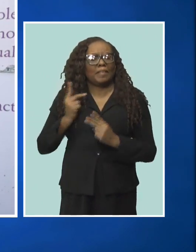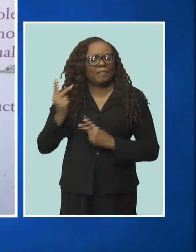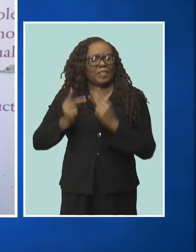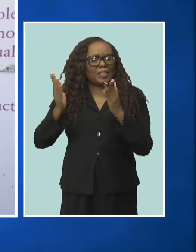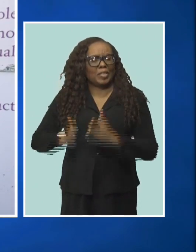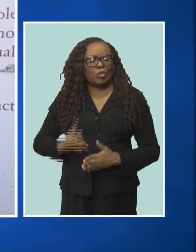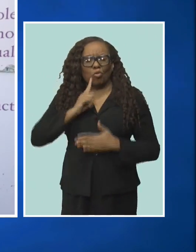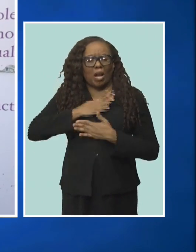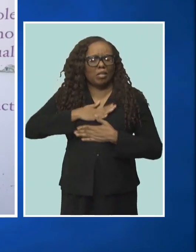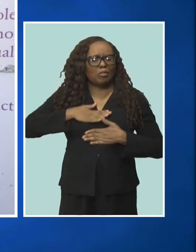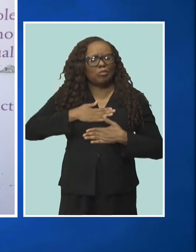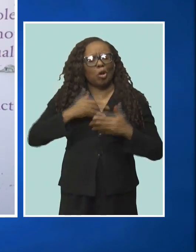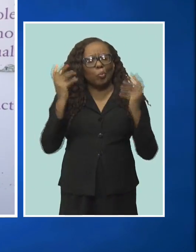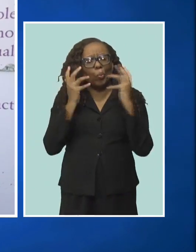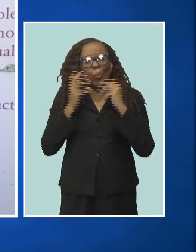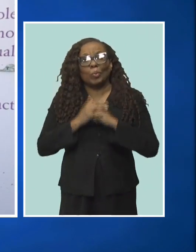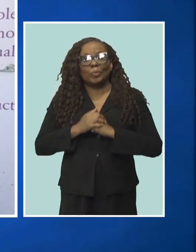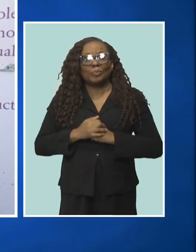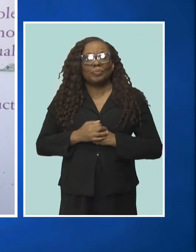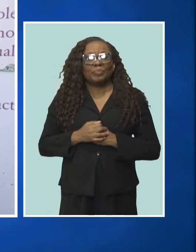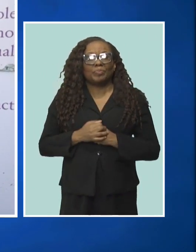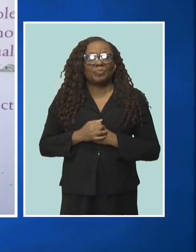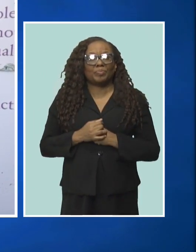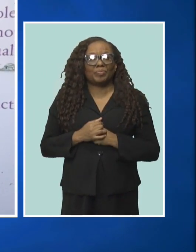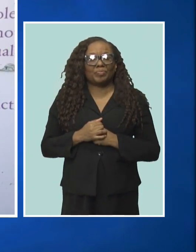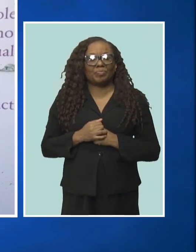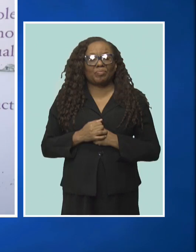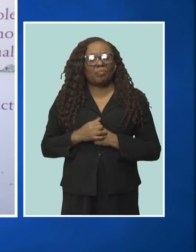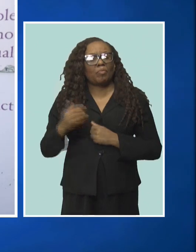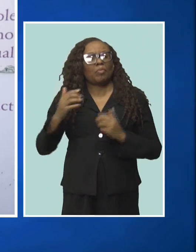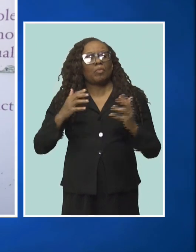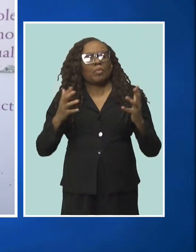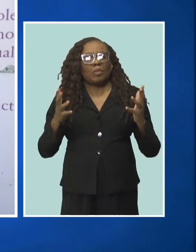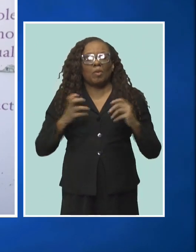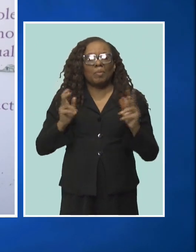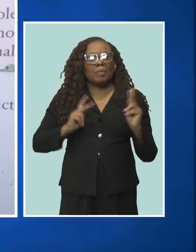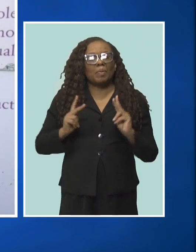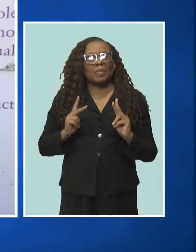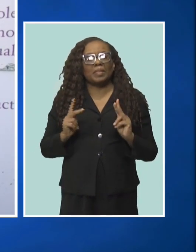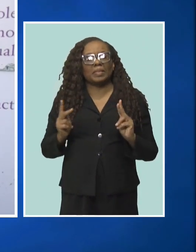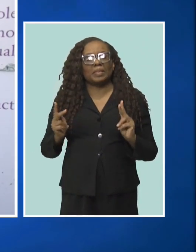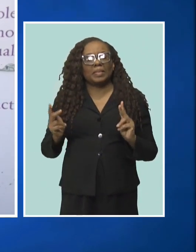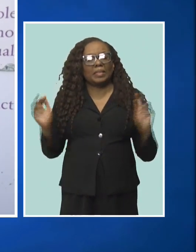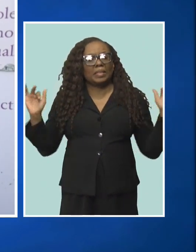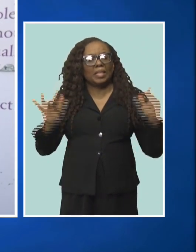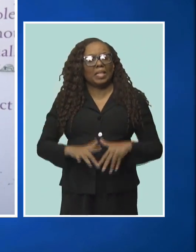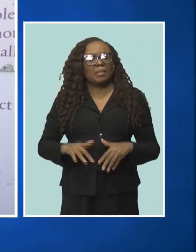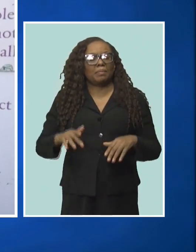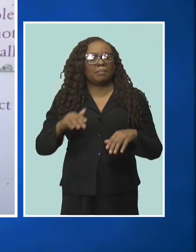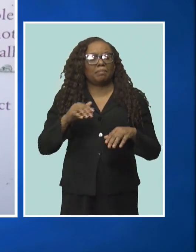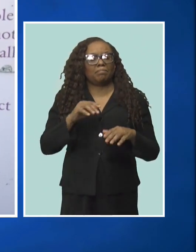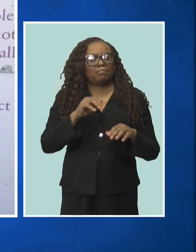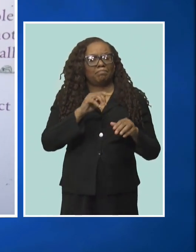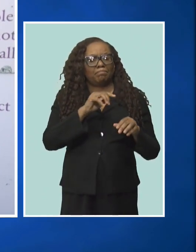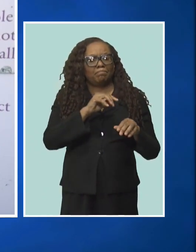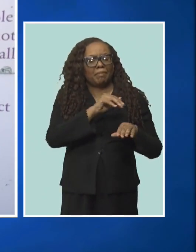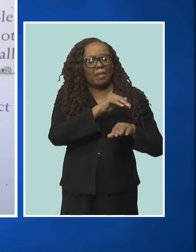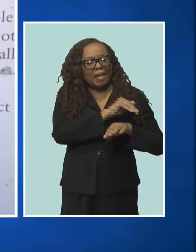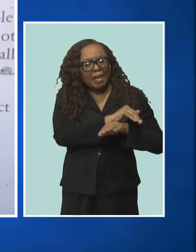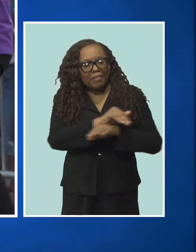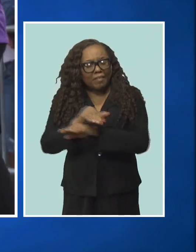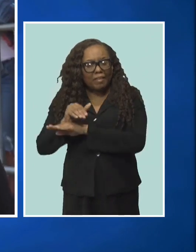also, as I said, we brought back the nights for the tourists to come out every night and not only on weekends to enjoy the festival all